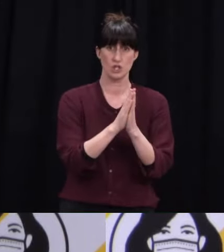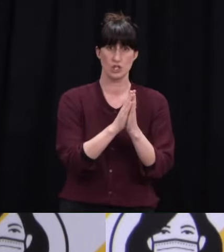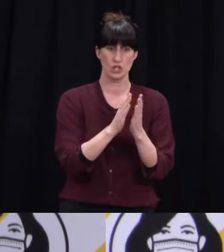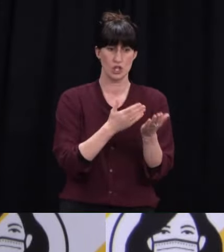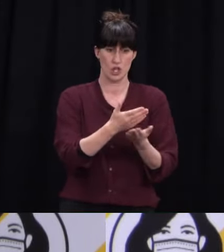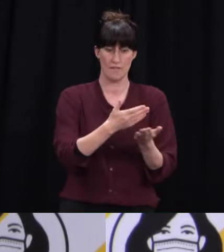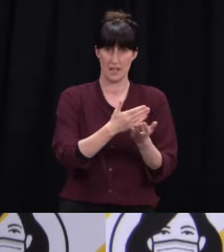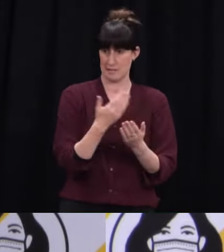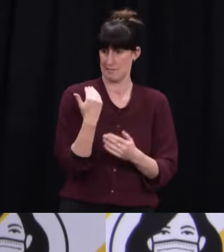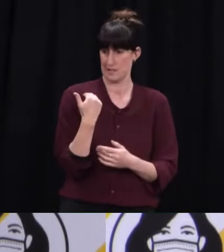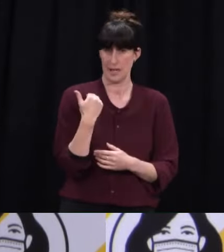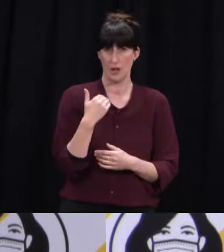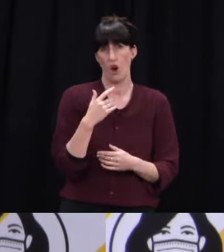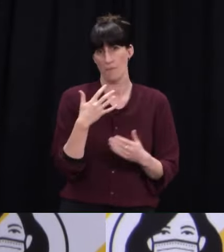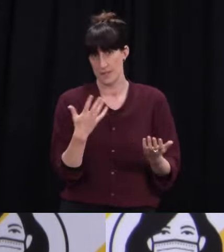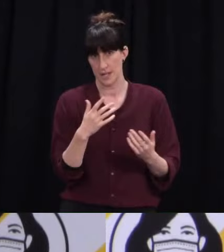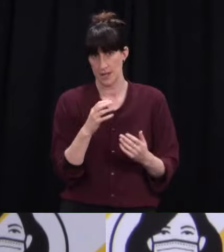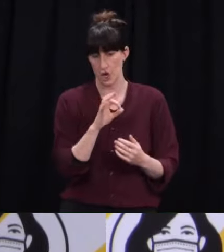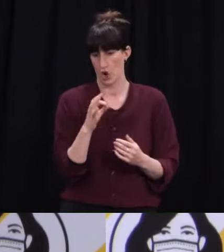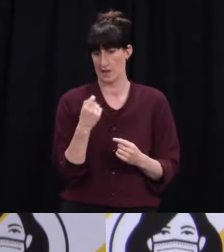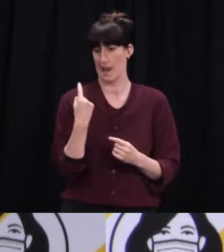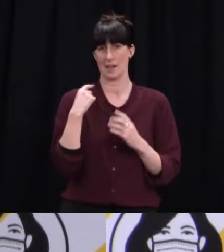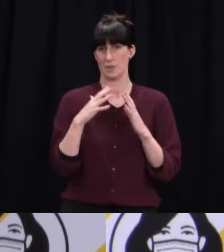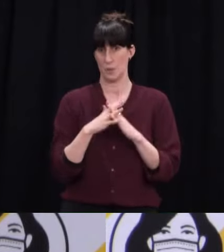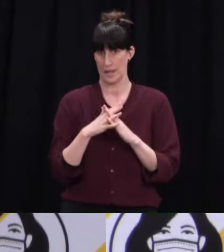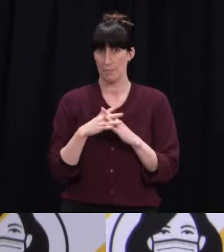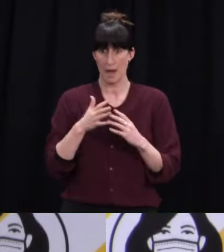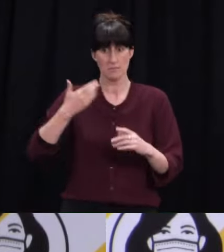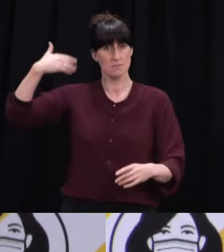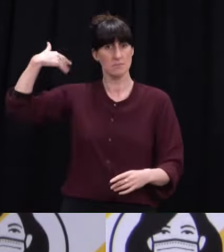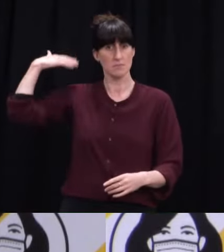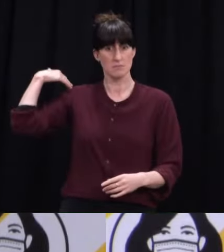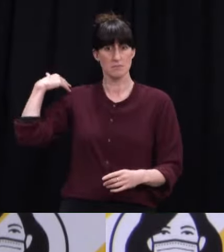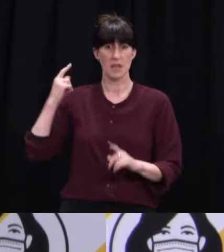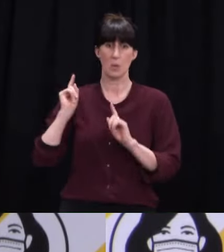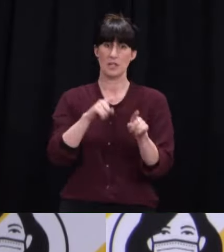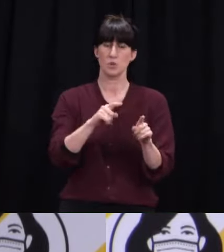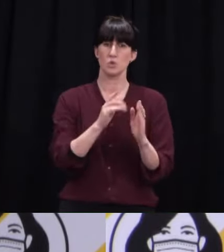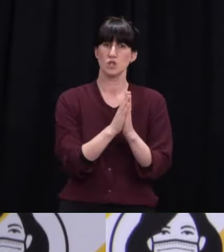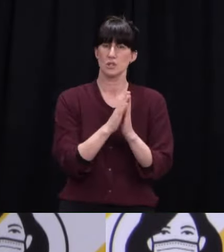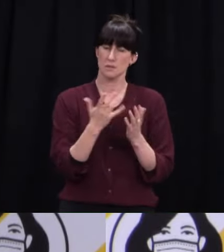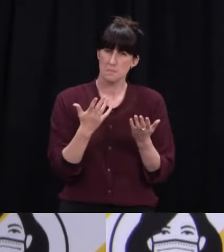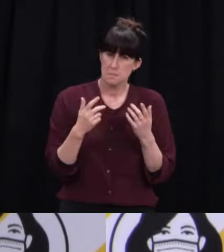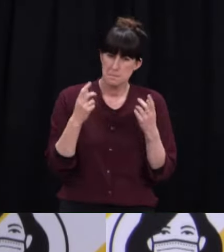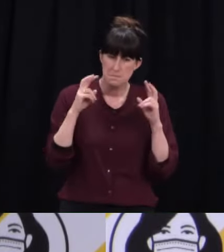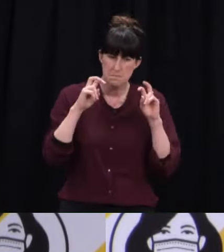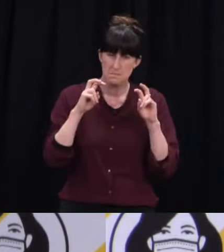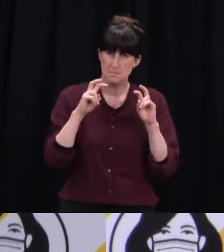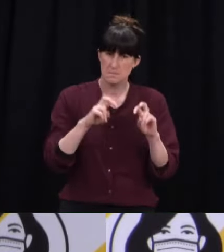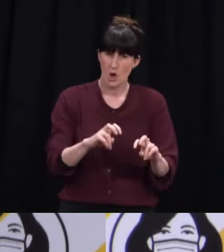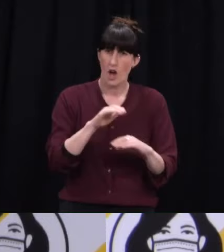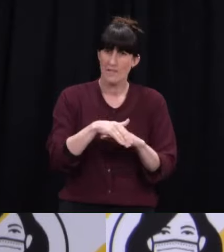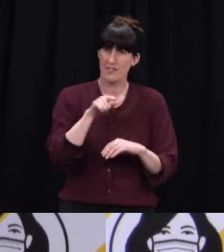week, but I am aware that that has happened up until now. So, look, I'm happy to look more at the who's raising the